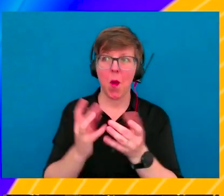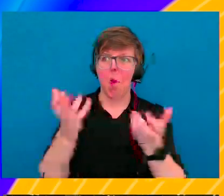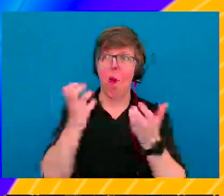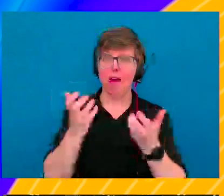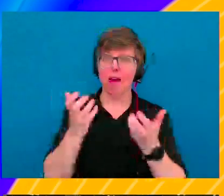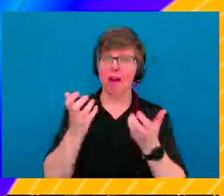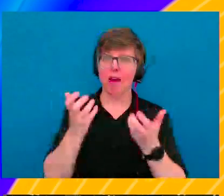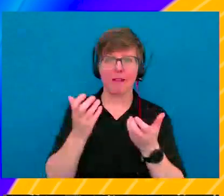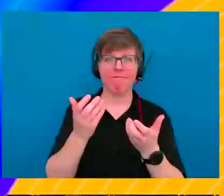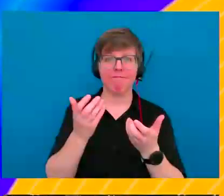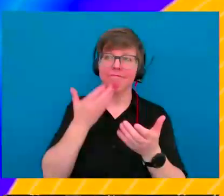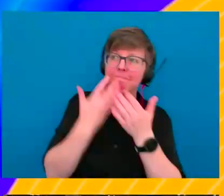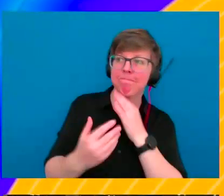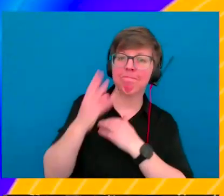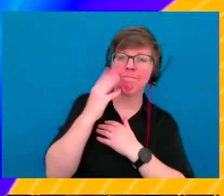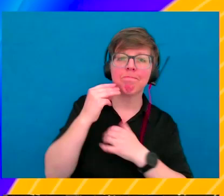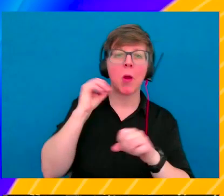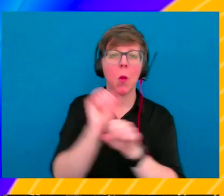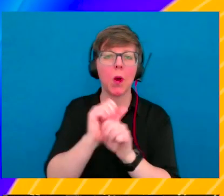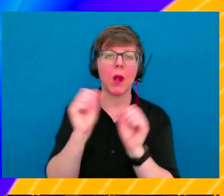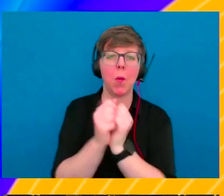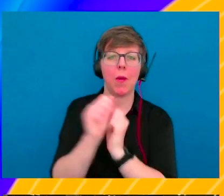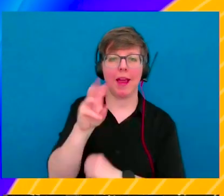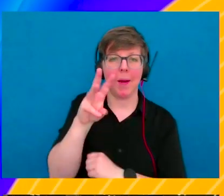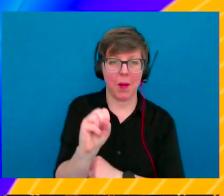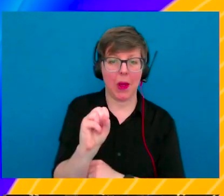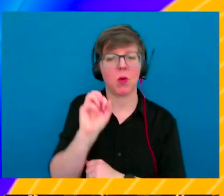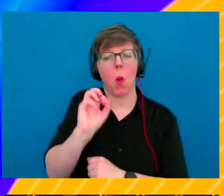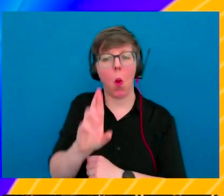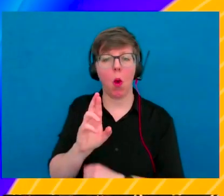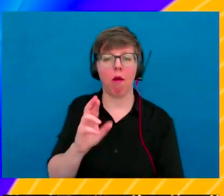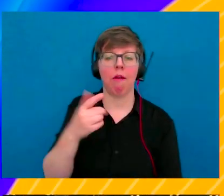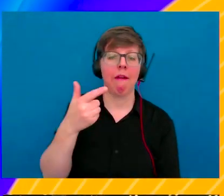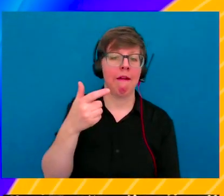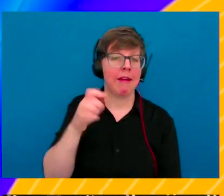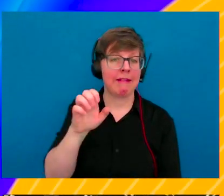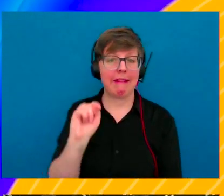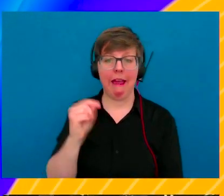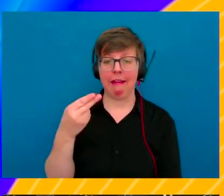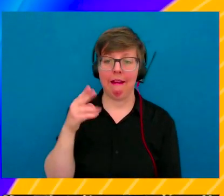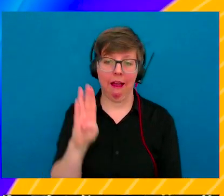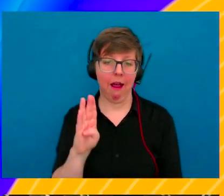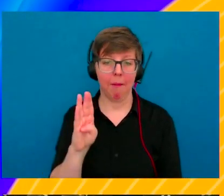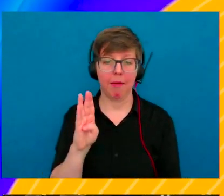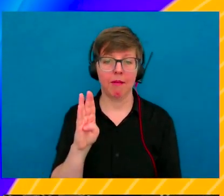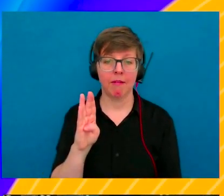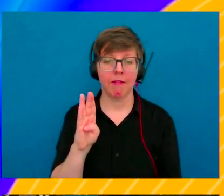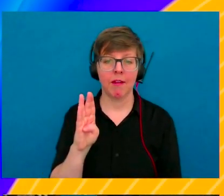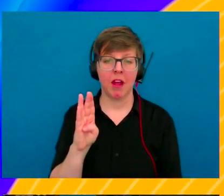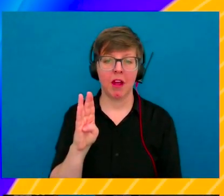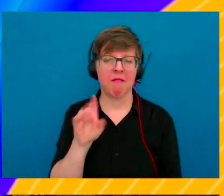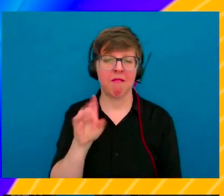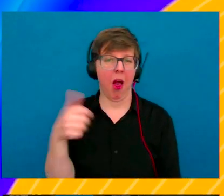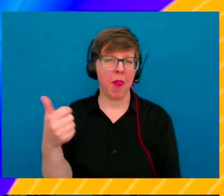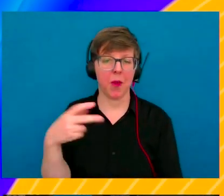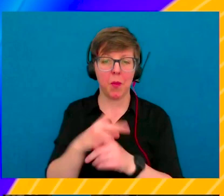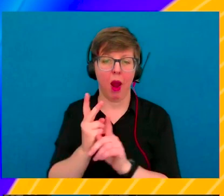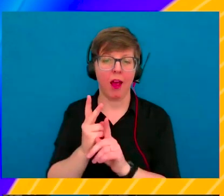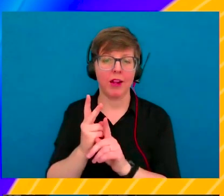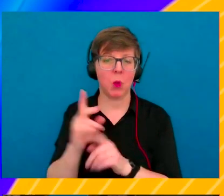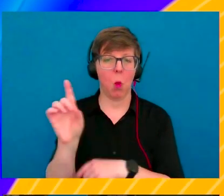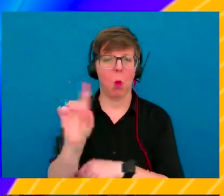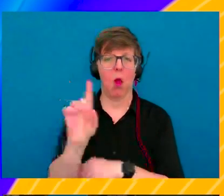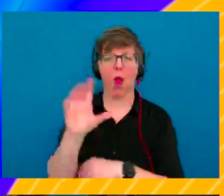but also GitHub or these other products where code is. So what I was going to show you is, if we want to hop over to that, Yeah. I made a project earlier